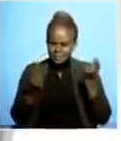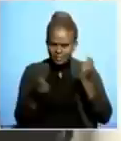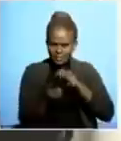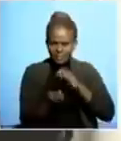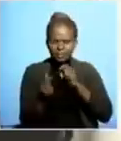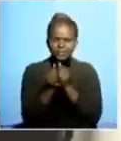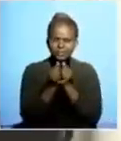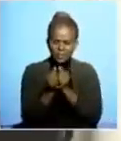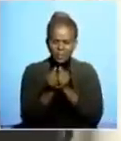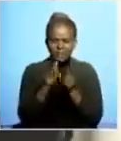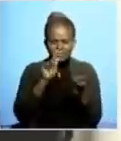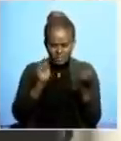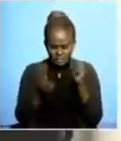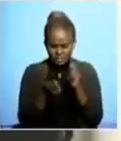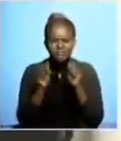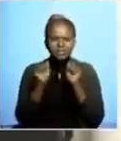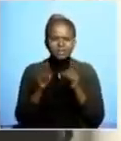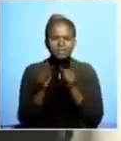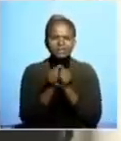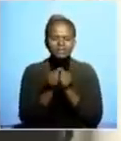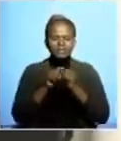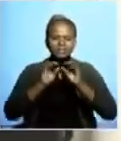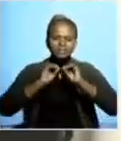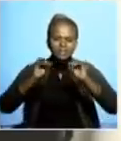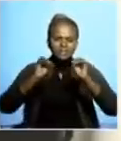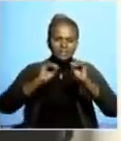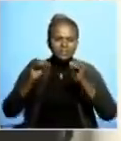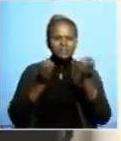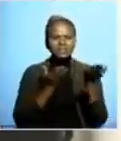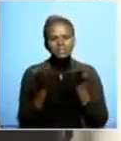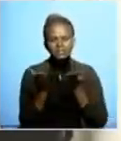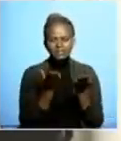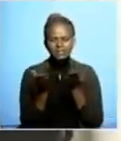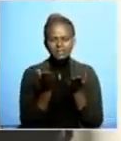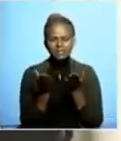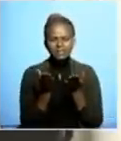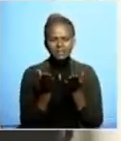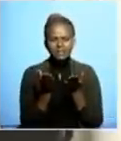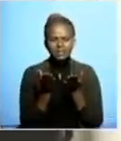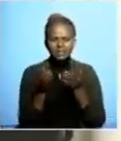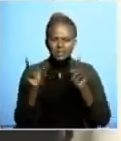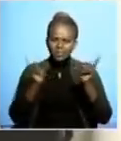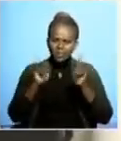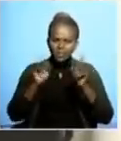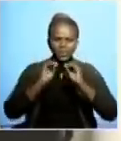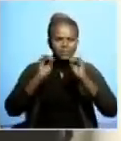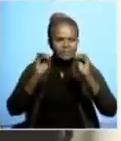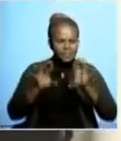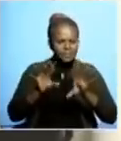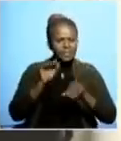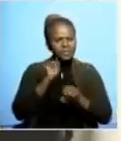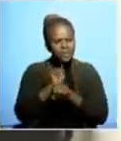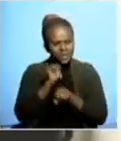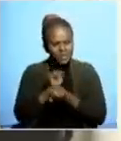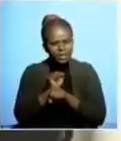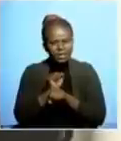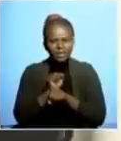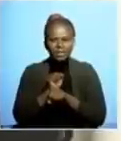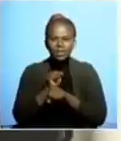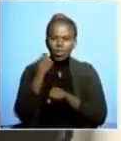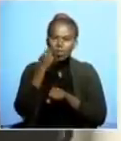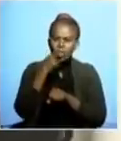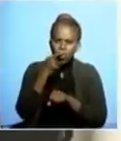change the teaching service, where teachers work, who are they, where are